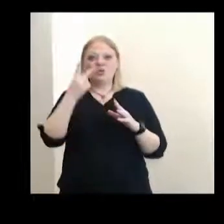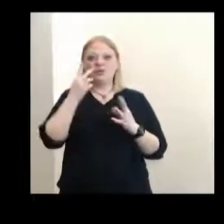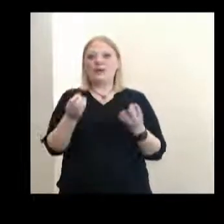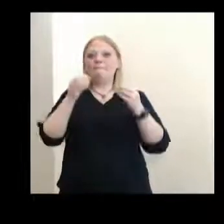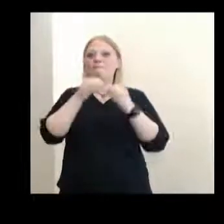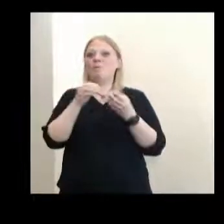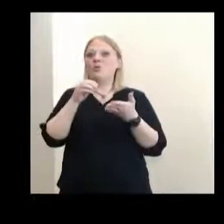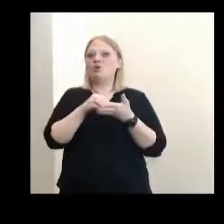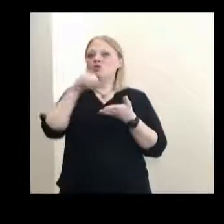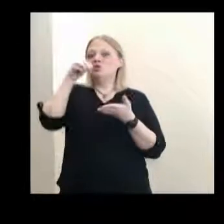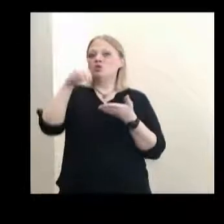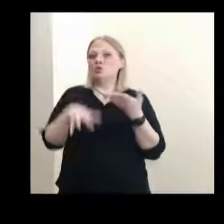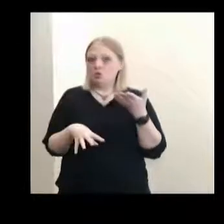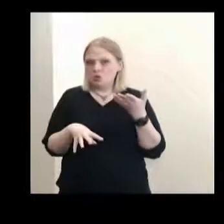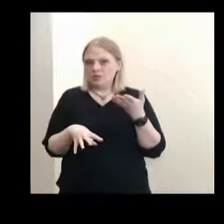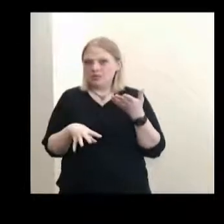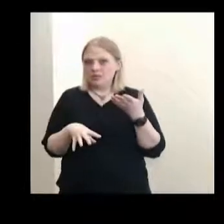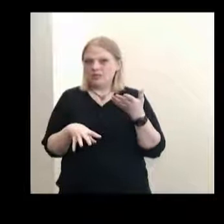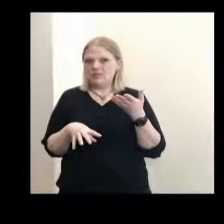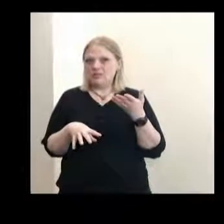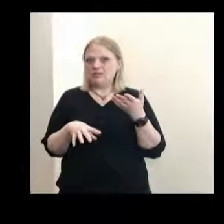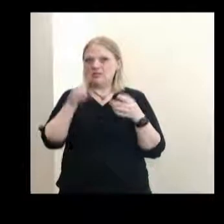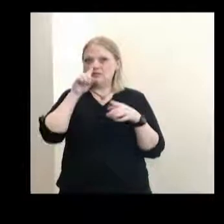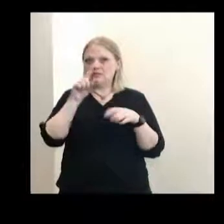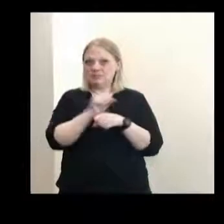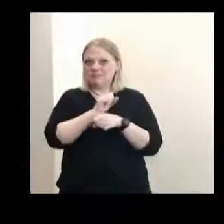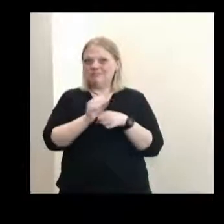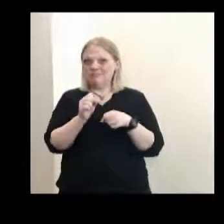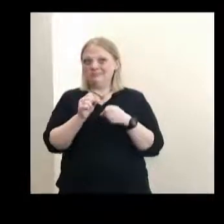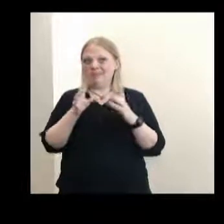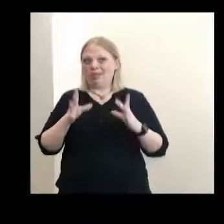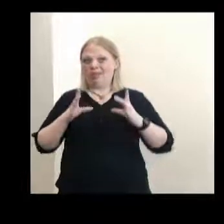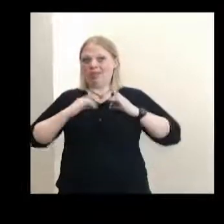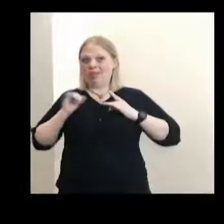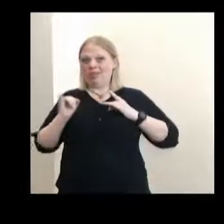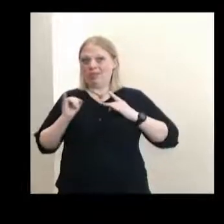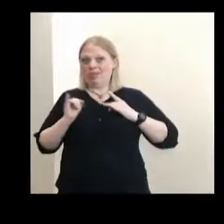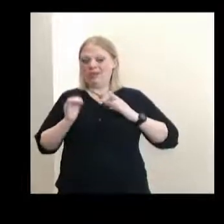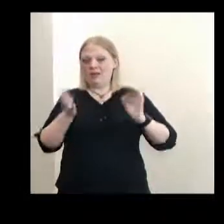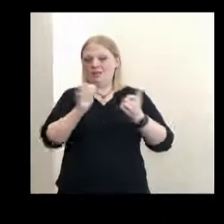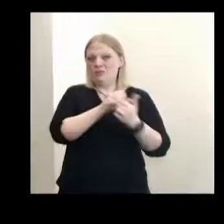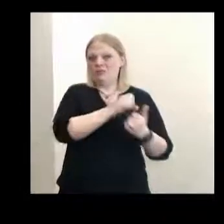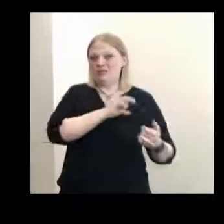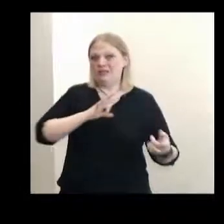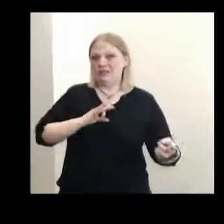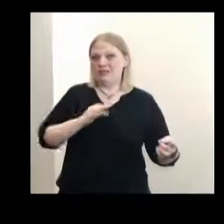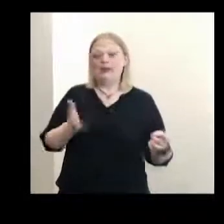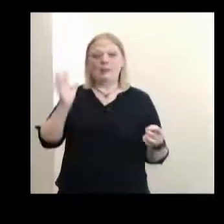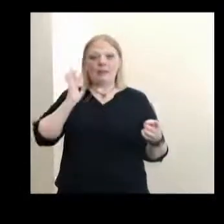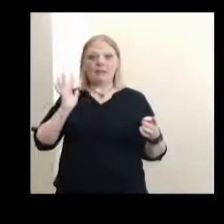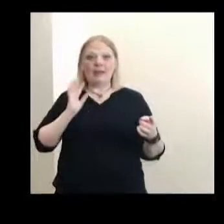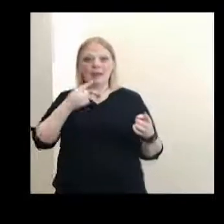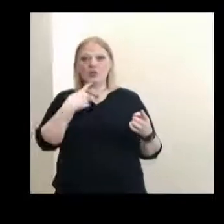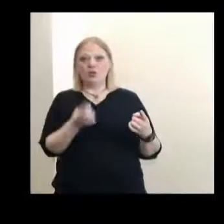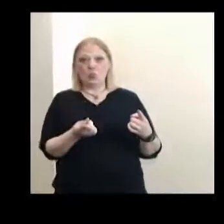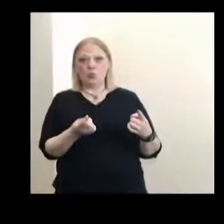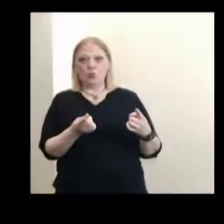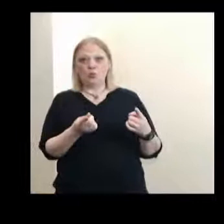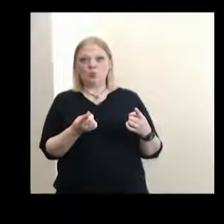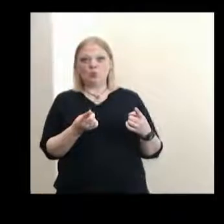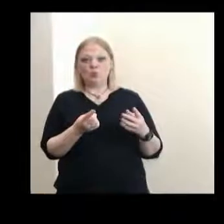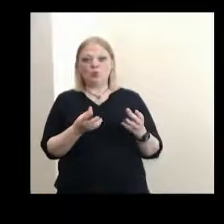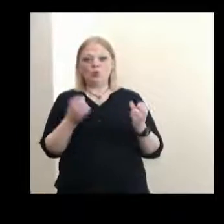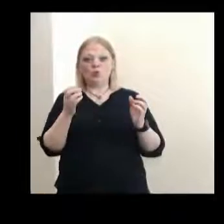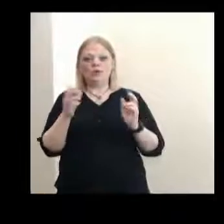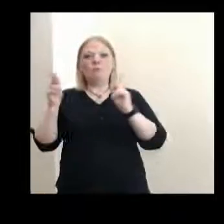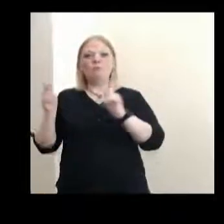students actually being infected compared to staff. Remember, in the past, I've told you that we've seen a higher proportion